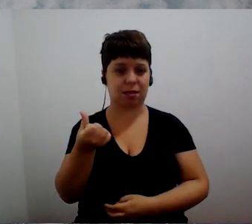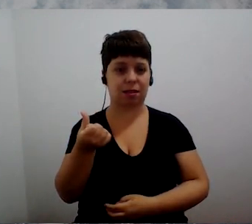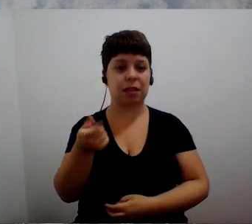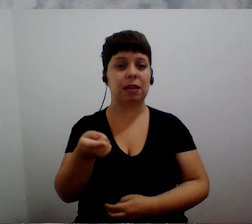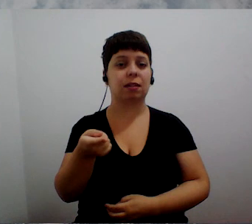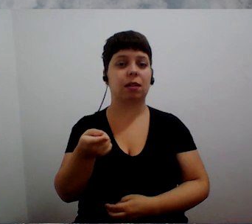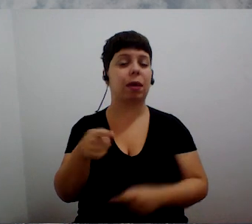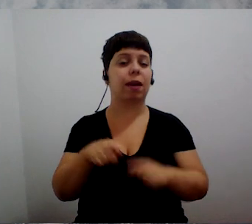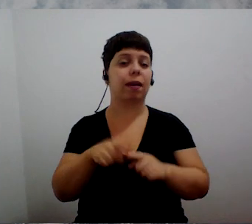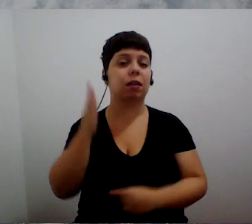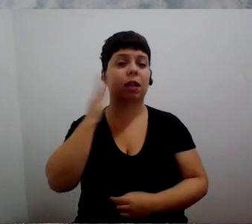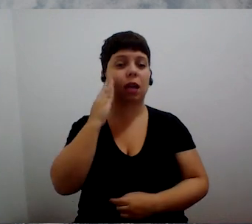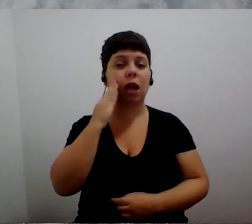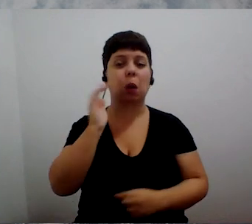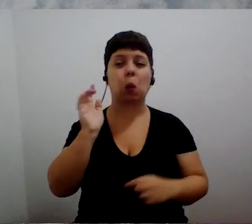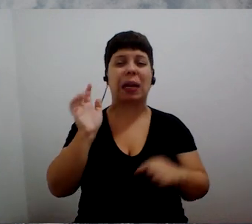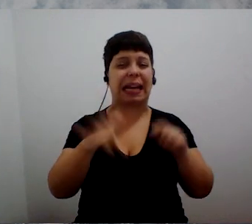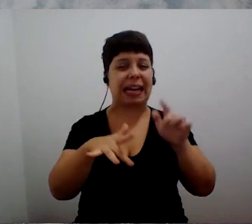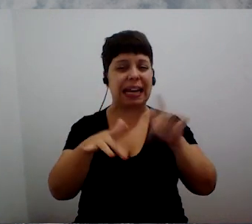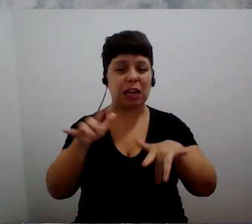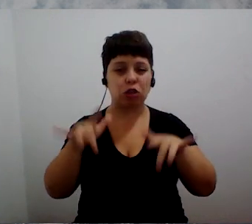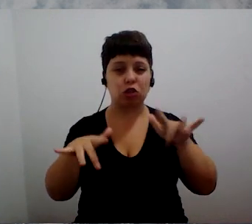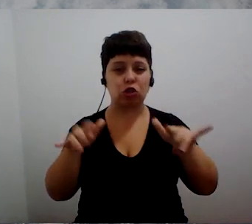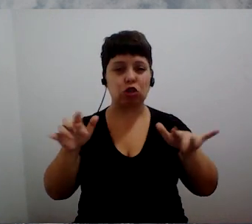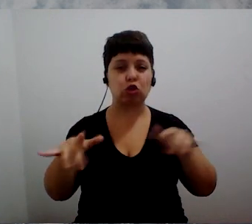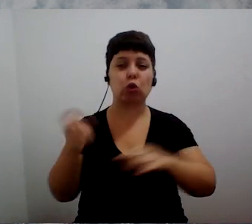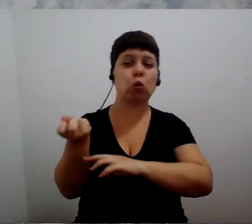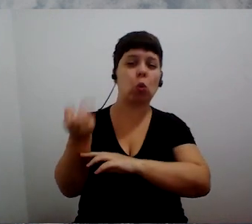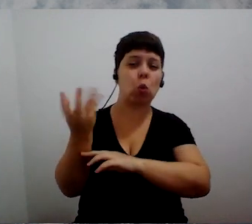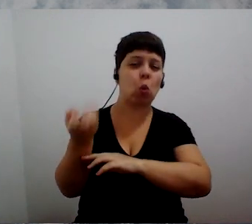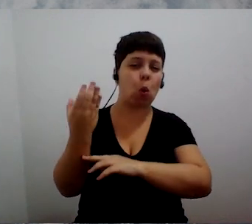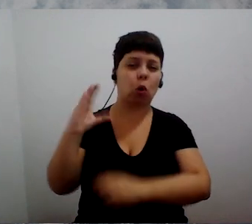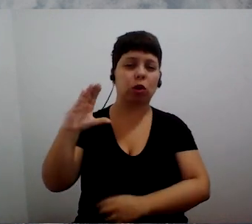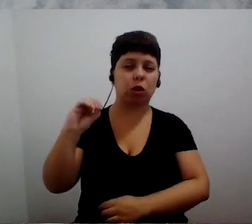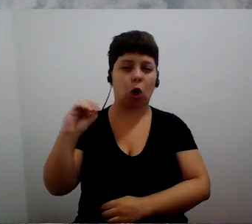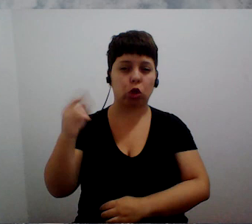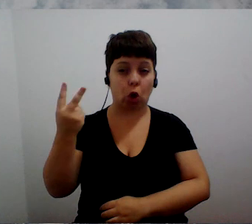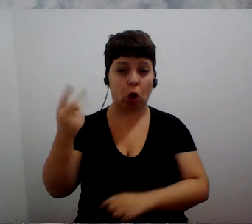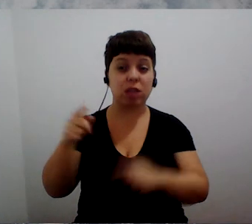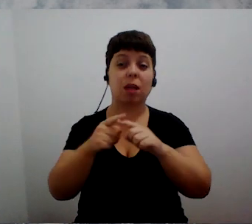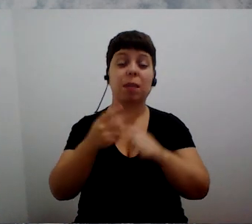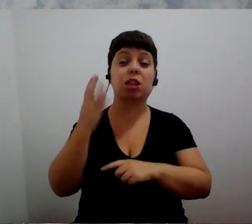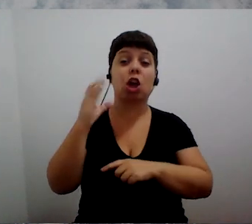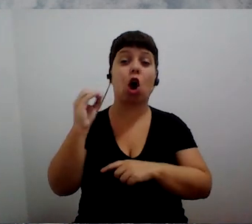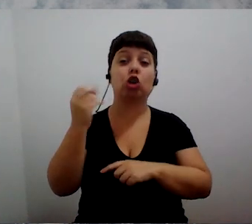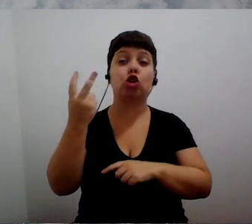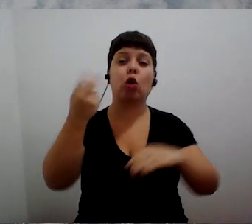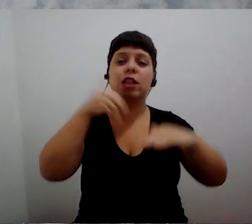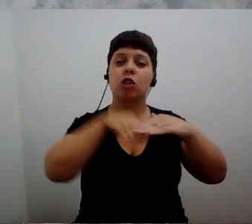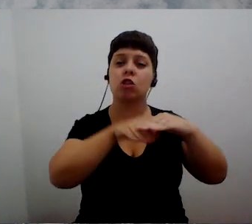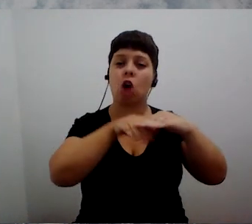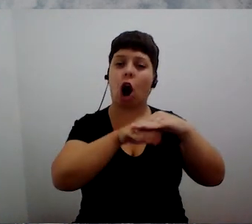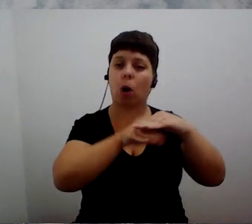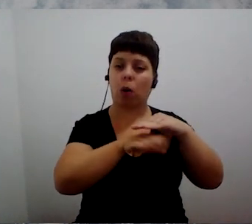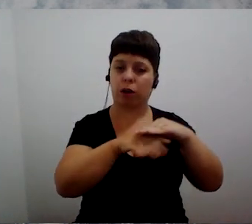have the upcoming COP26 and the whole understanding of litter and carbon emissions